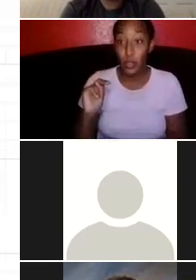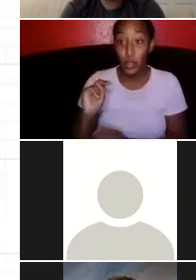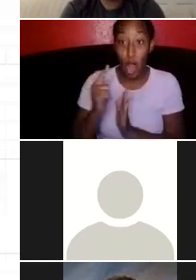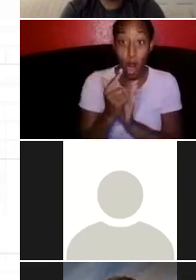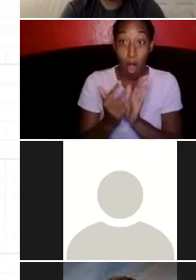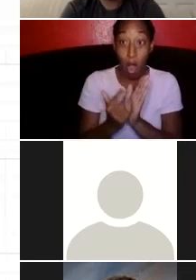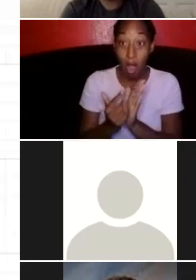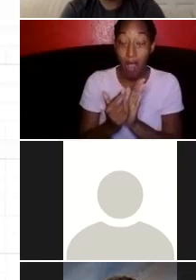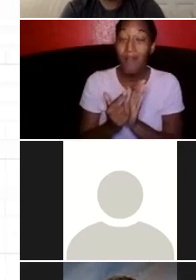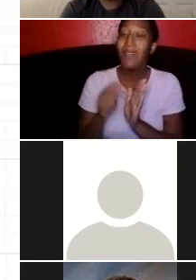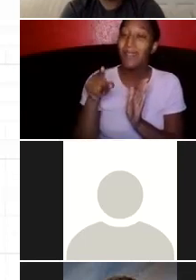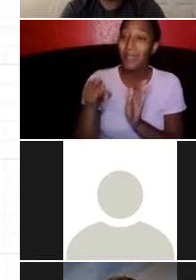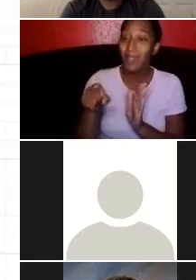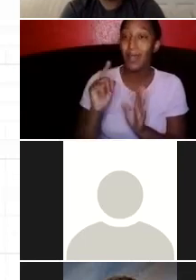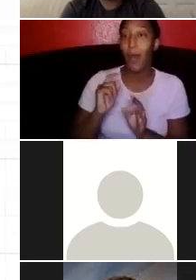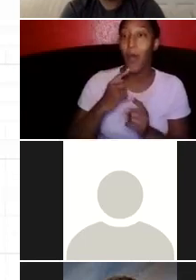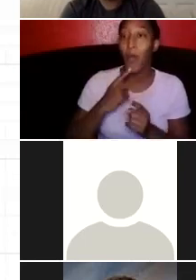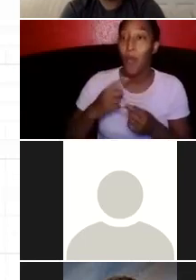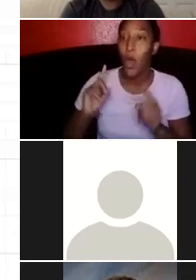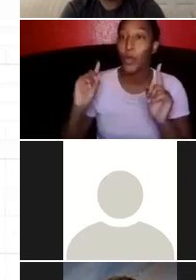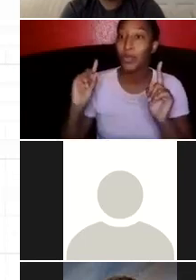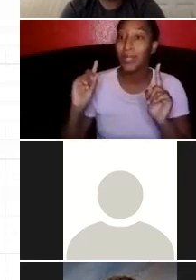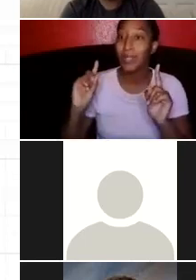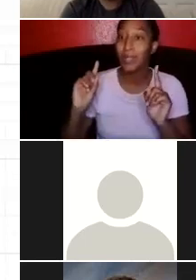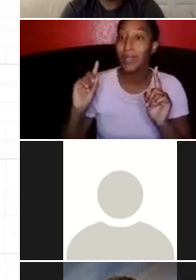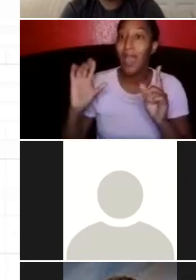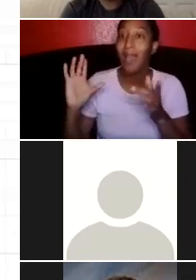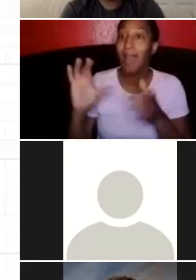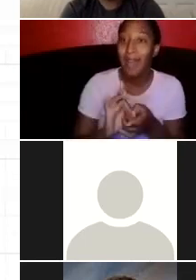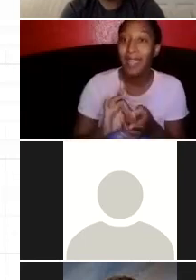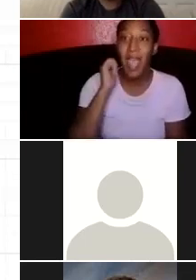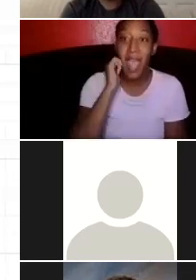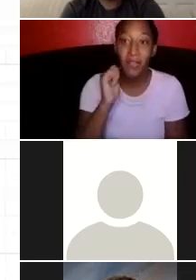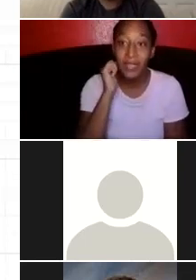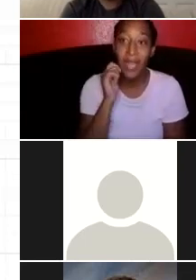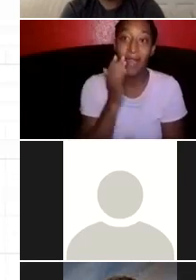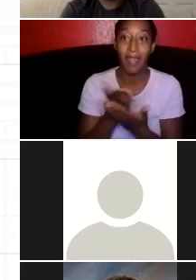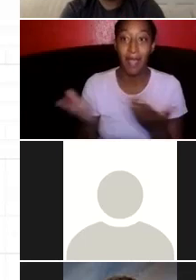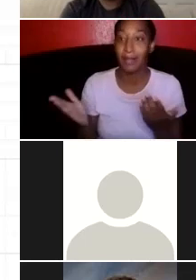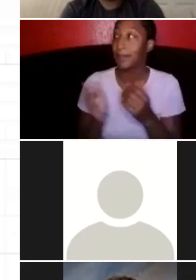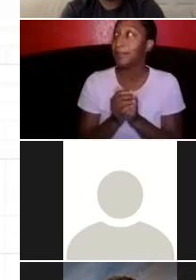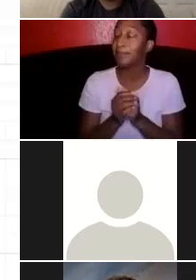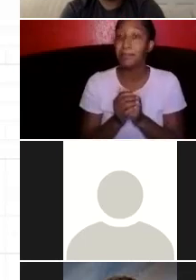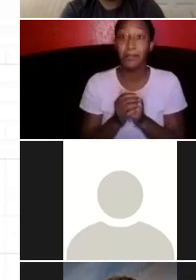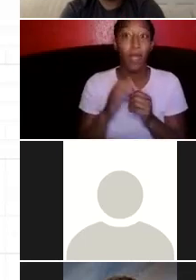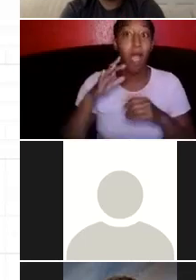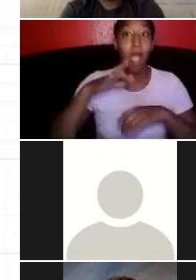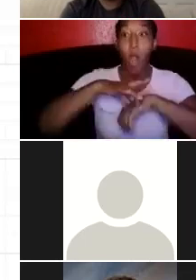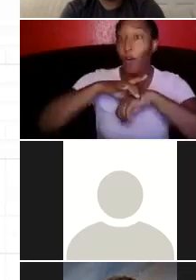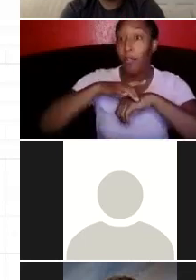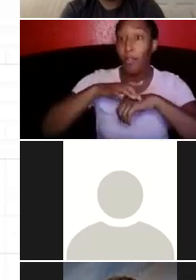when we're dealing with everyday kinds of objects, a planet, a